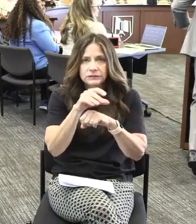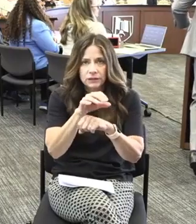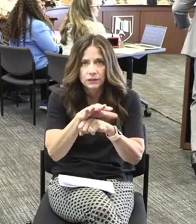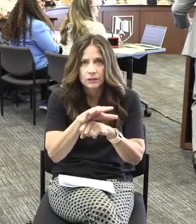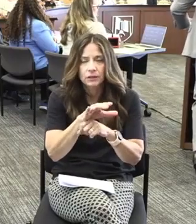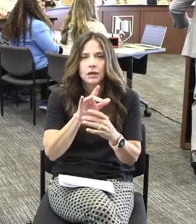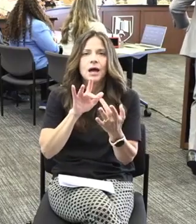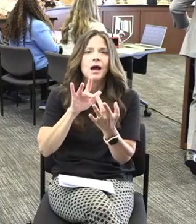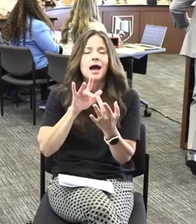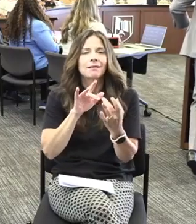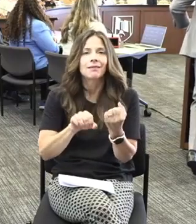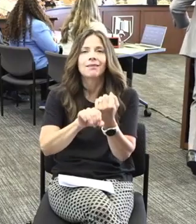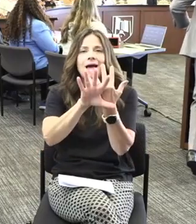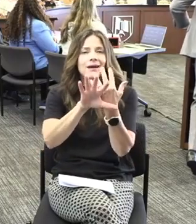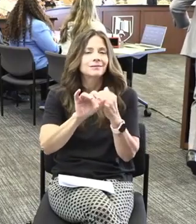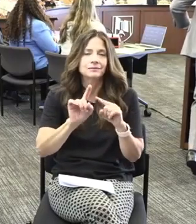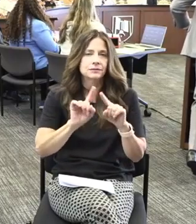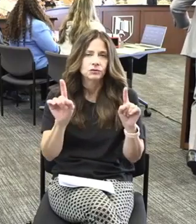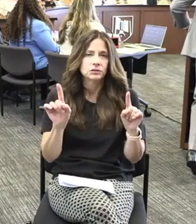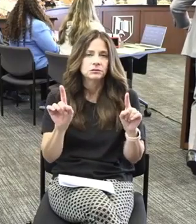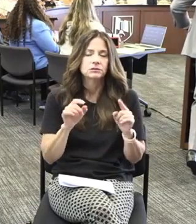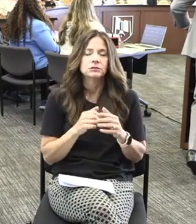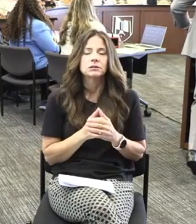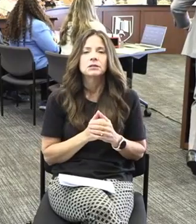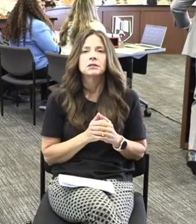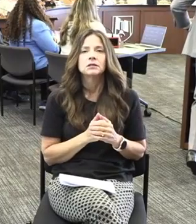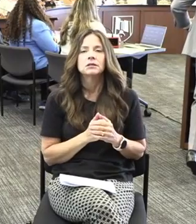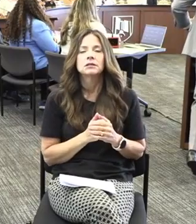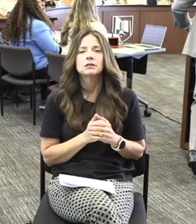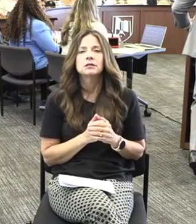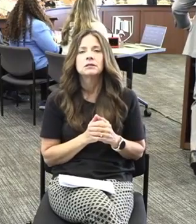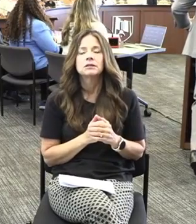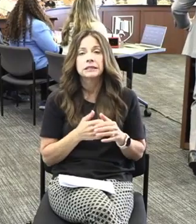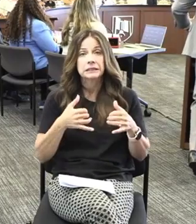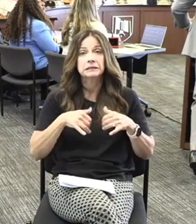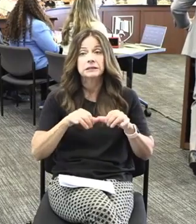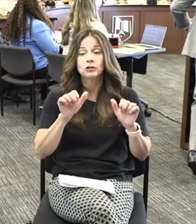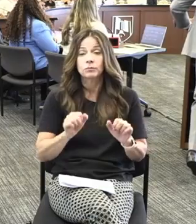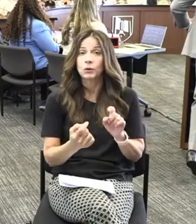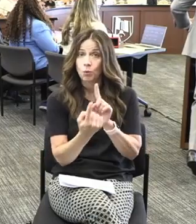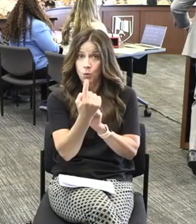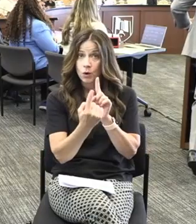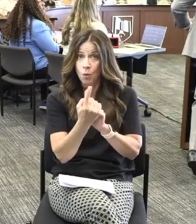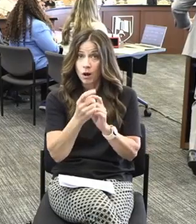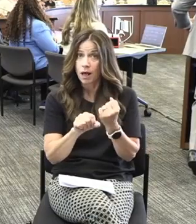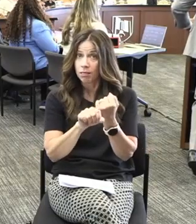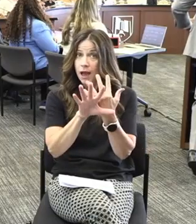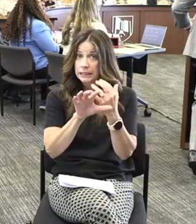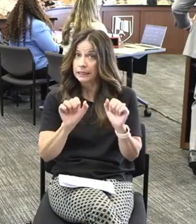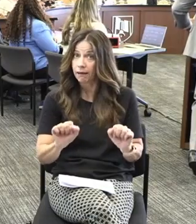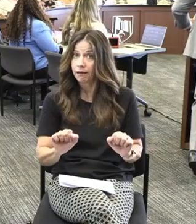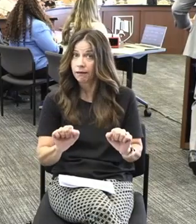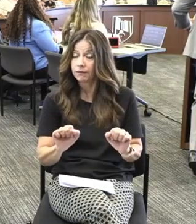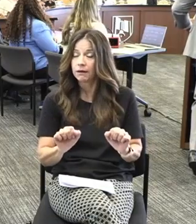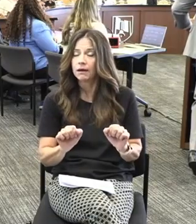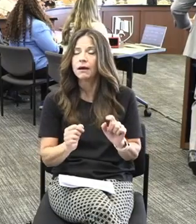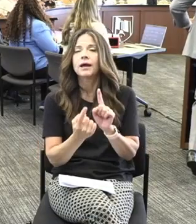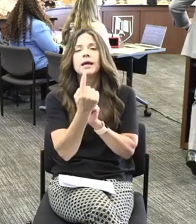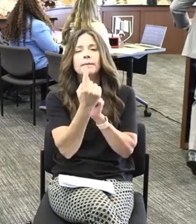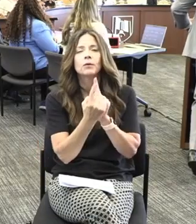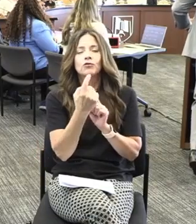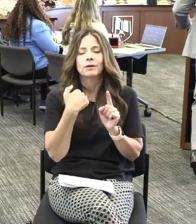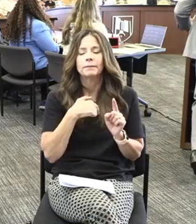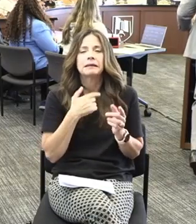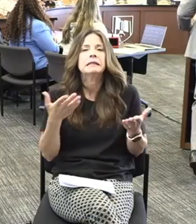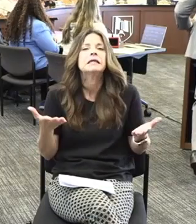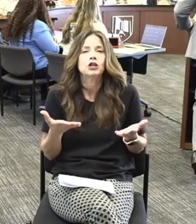Online, obviously, is virtual. So while it still could be a one-on-one session online, in-person means just that, an